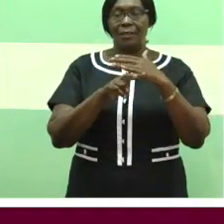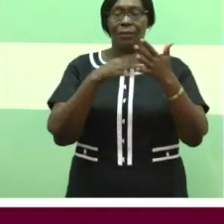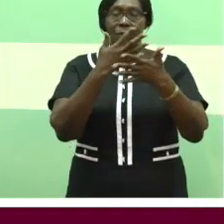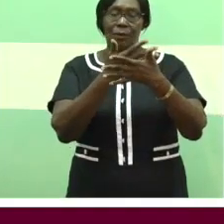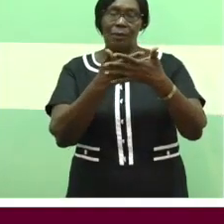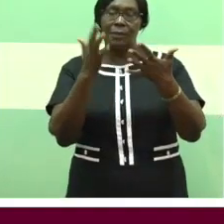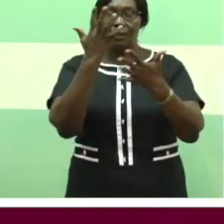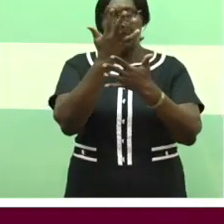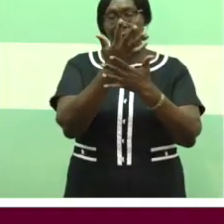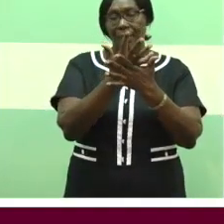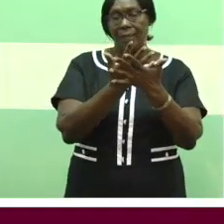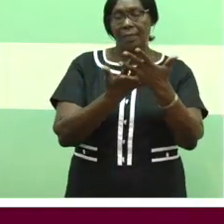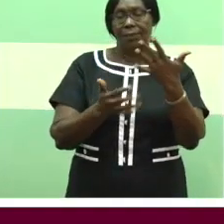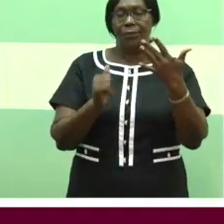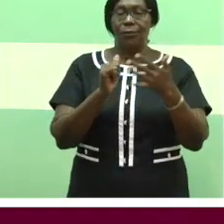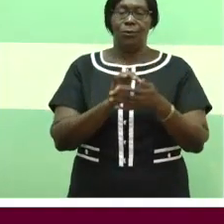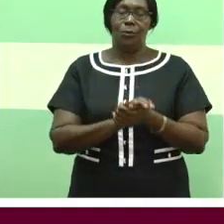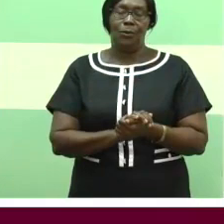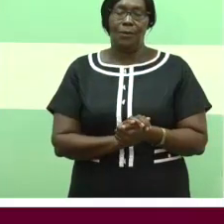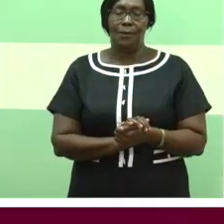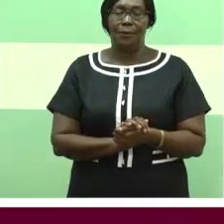schedule.